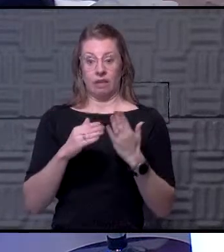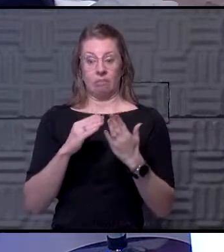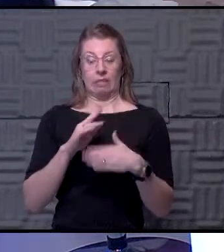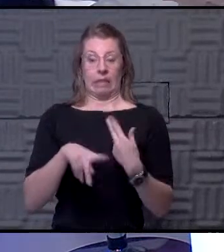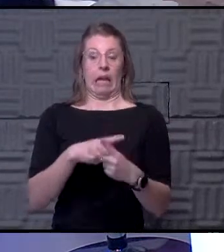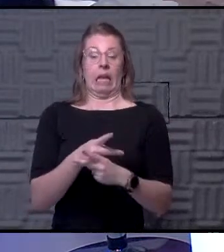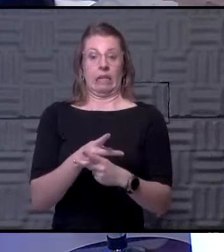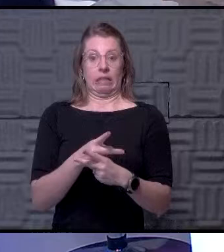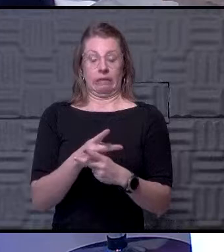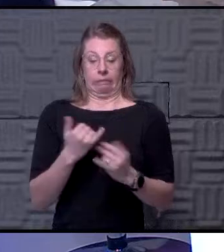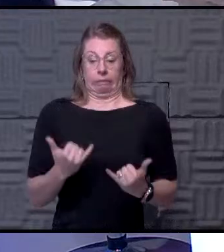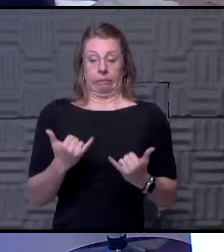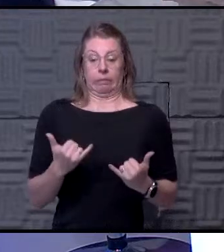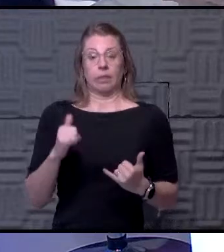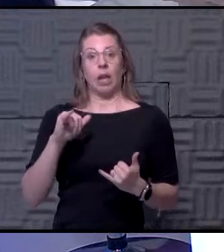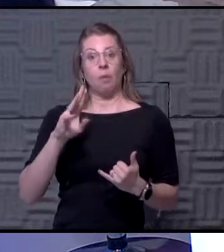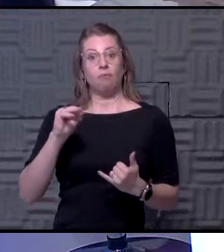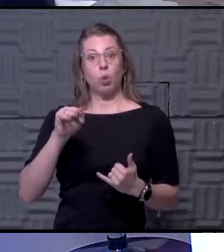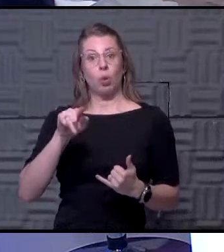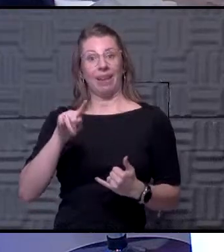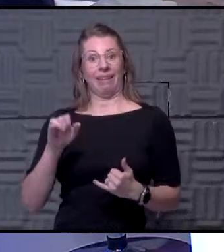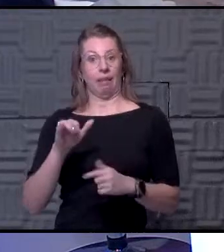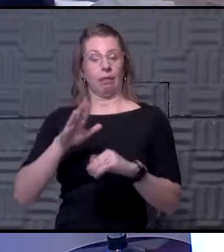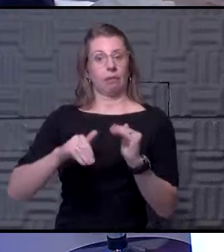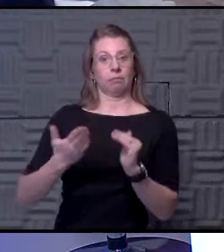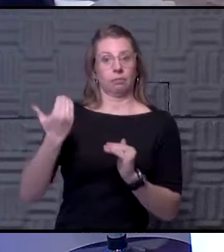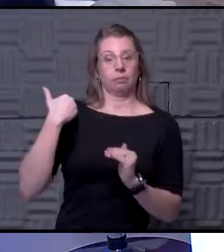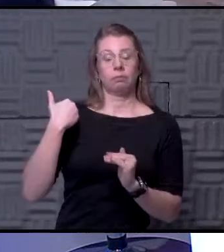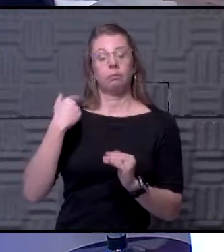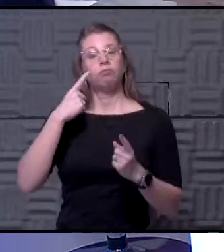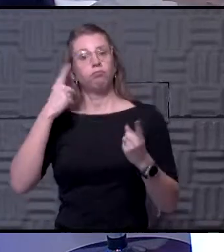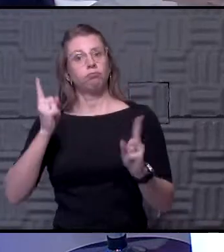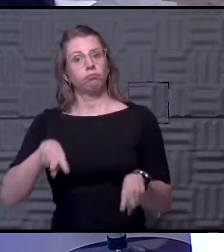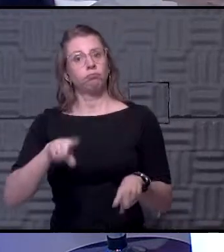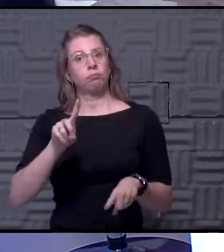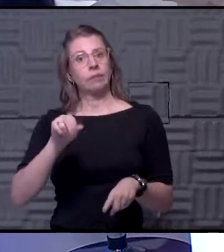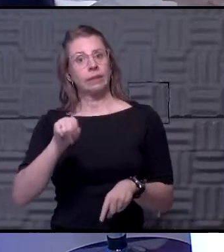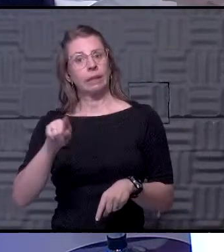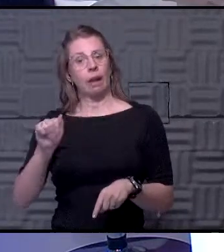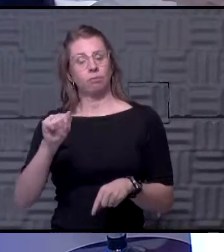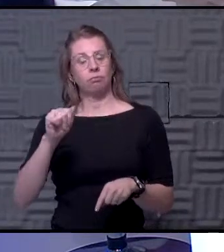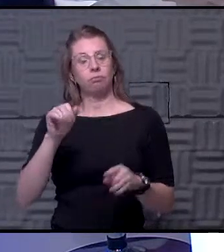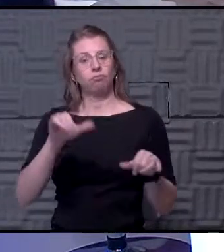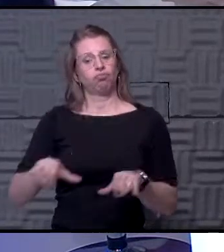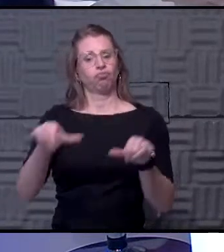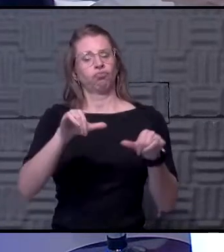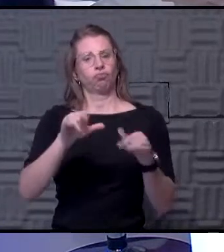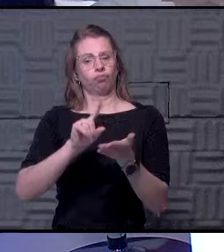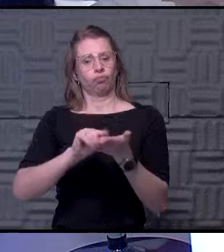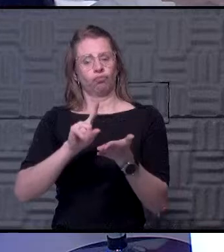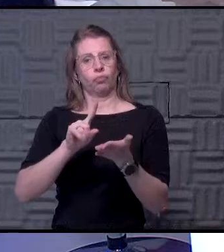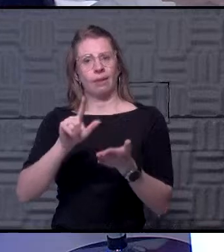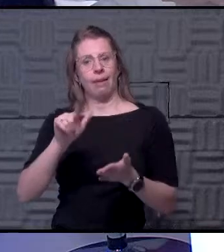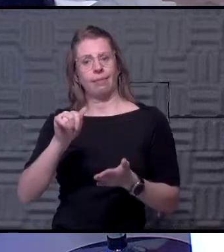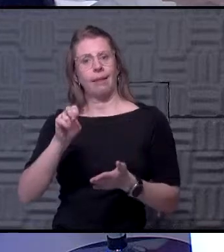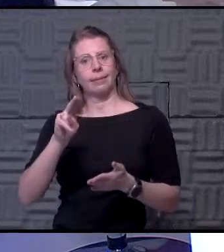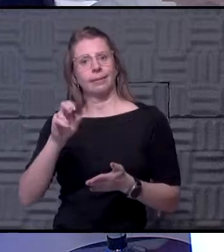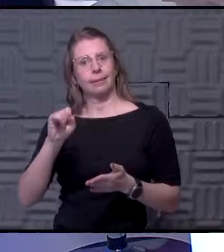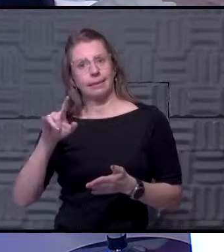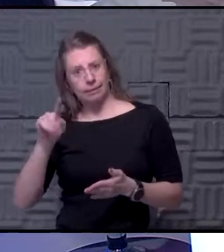immunity than we otherwise would. What do you think, Hawk? Yeah, you know, I agree. I think that data is kind of consistent with what we saw published in the Lancet with